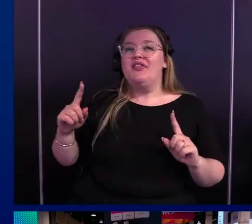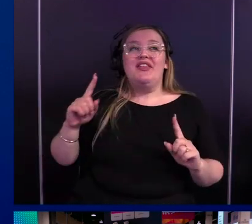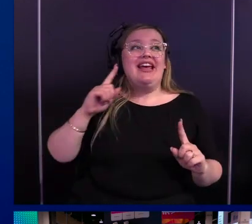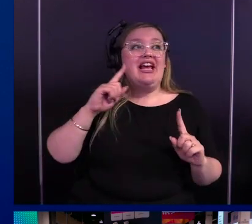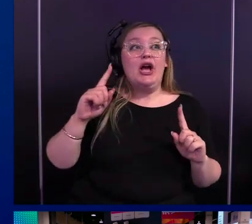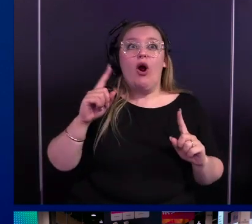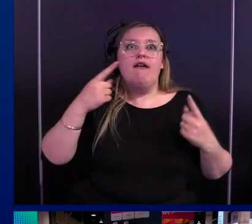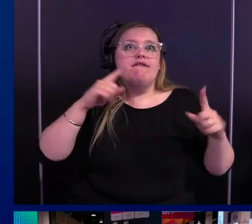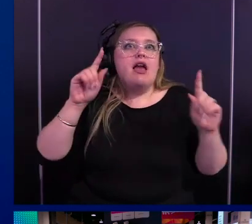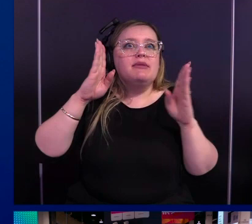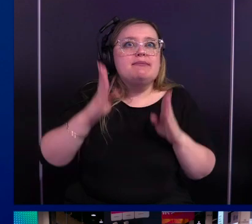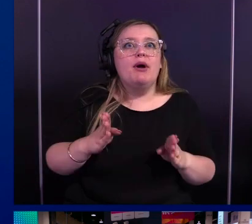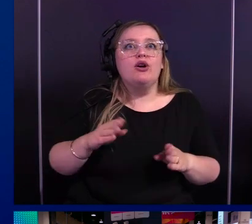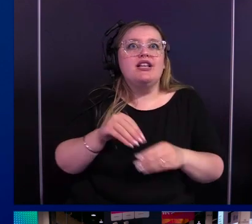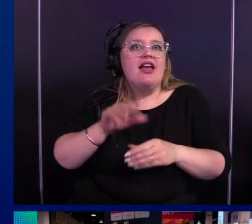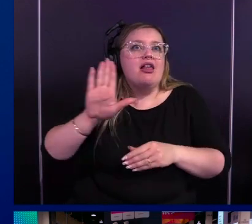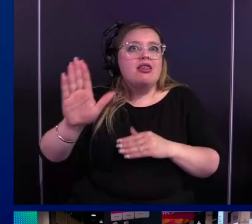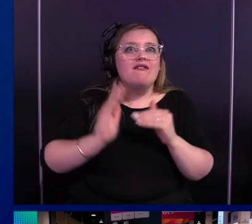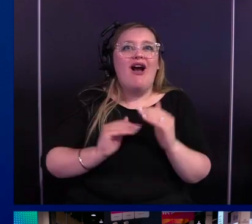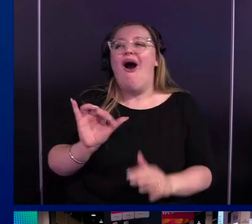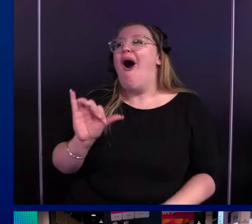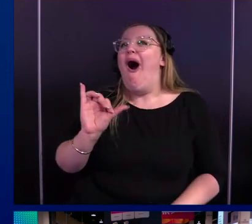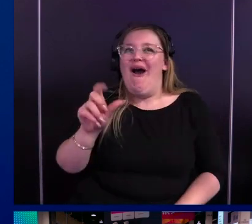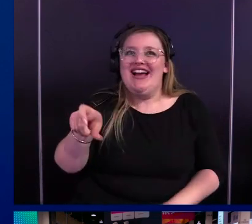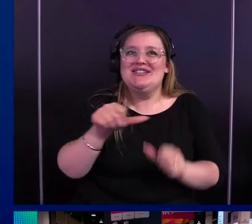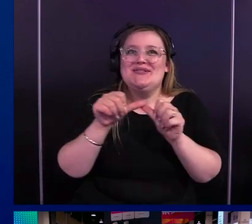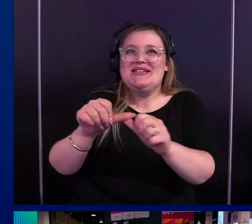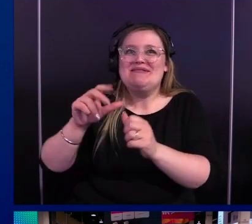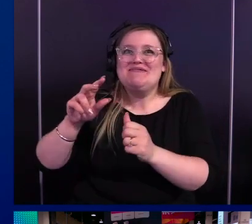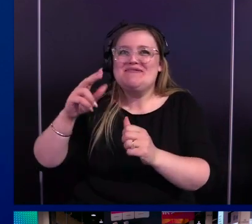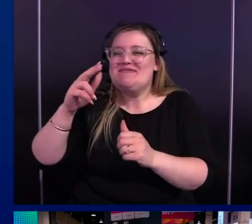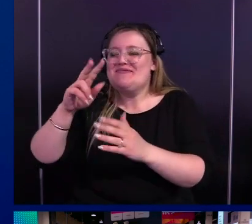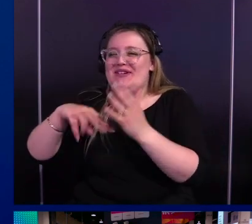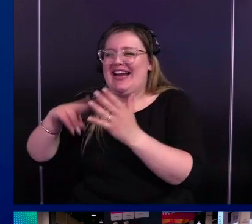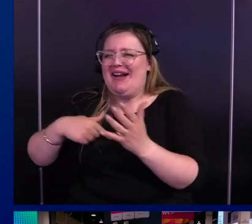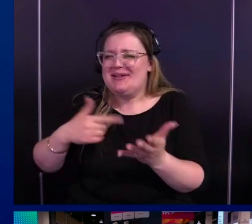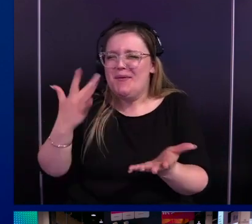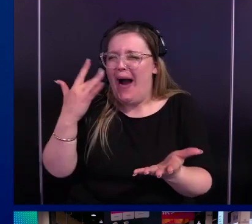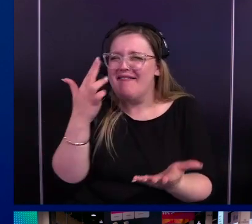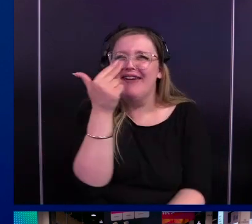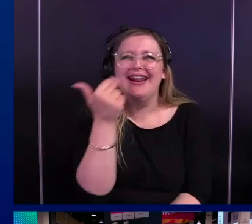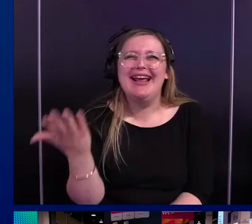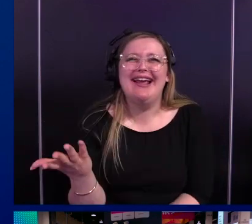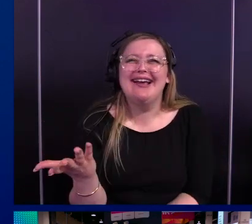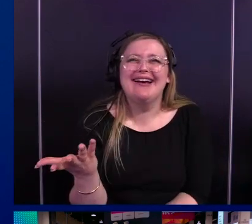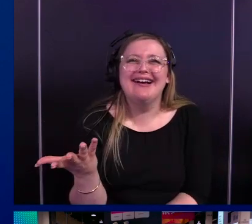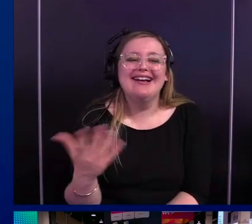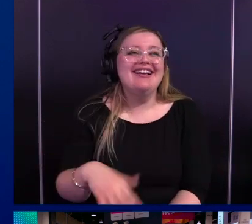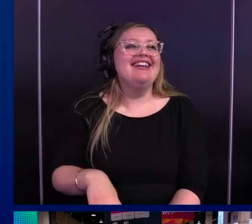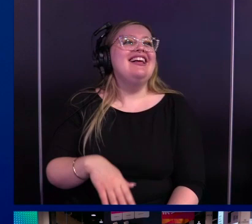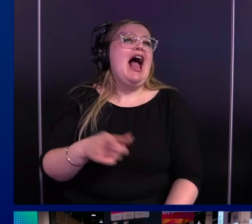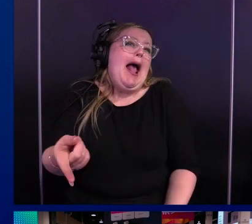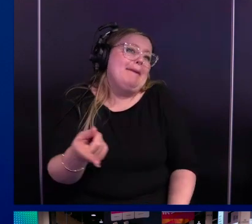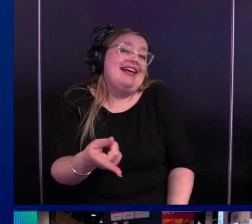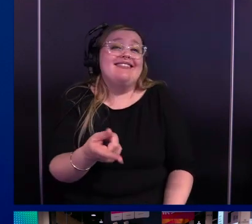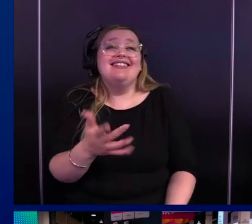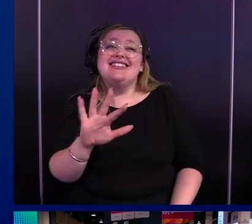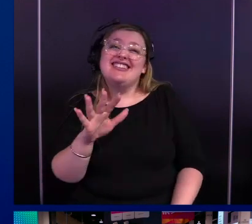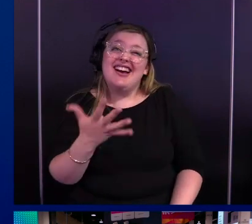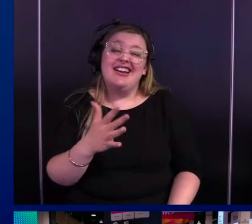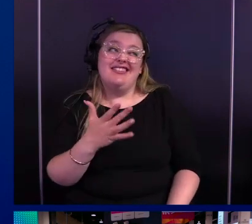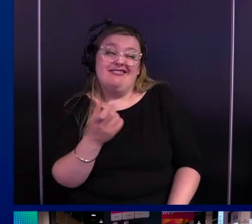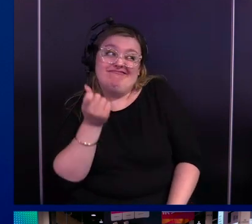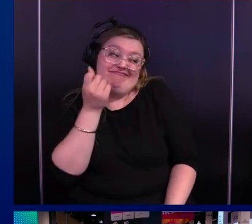been in their facility. Oh, I got to keep reading. Okay, got it. Yeah. Got to keep going. Which, I mean, it's a fairly relatable thing,